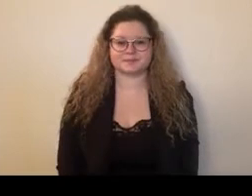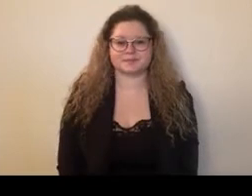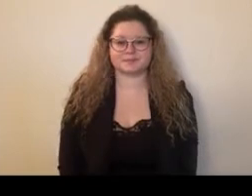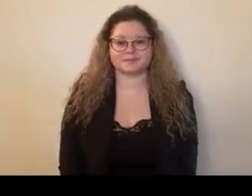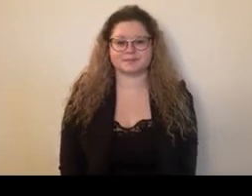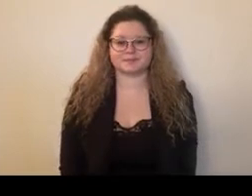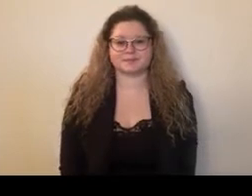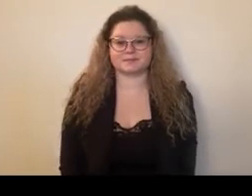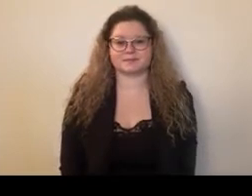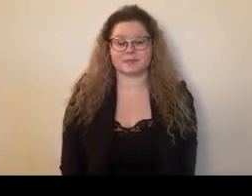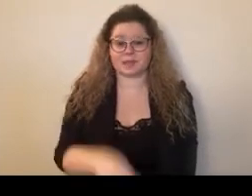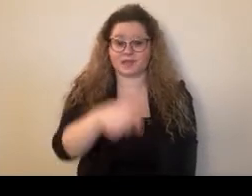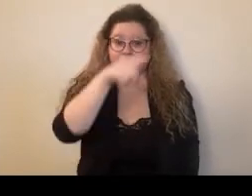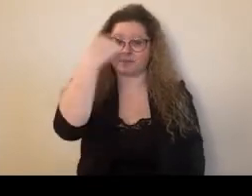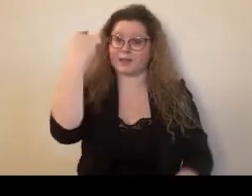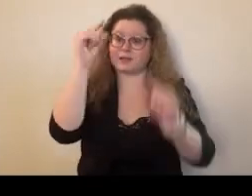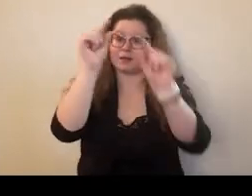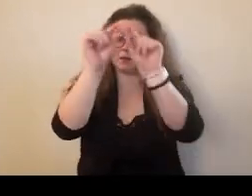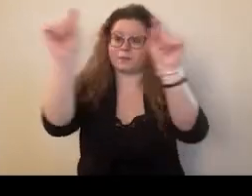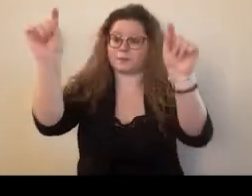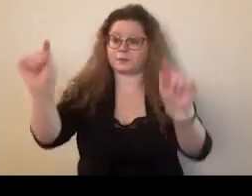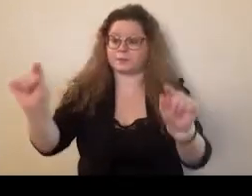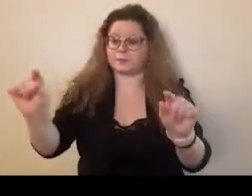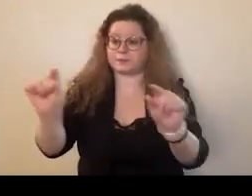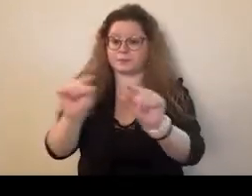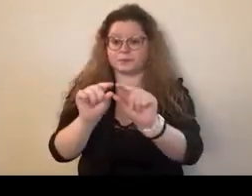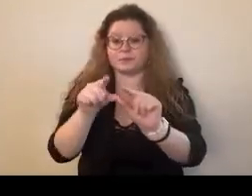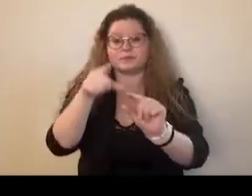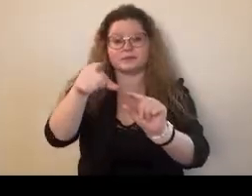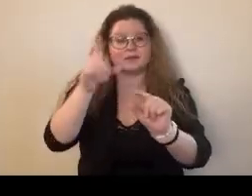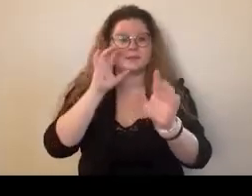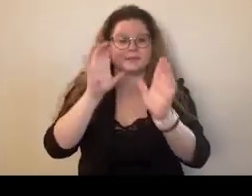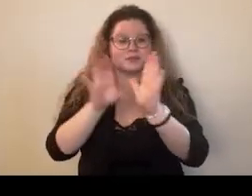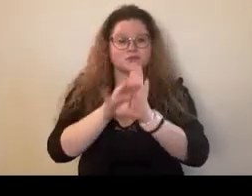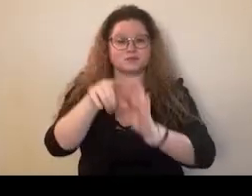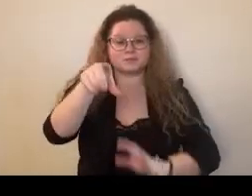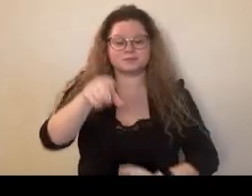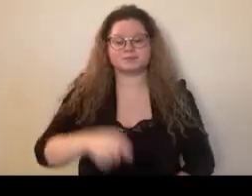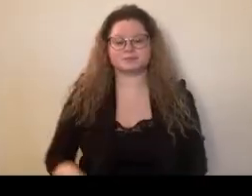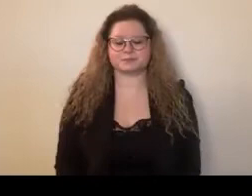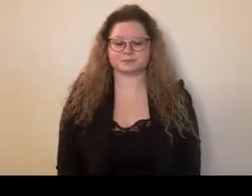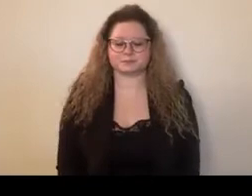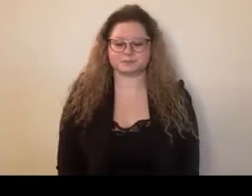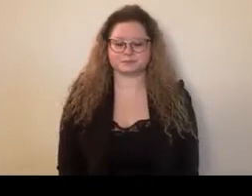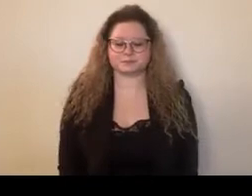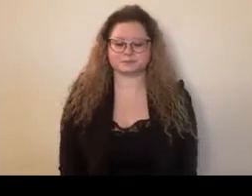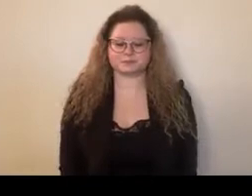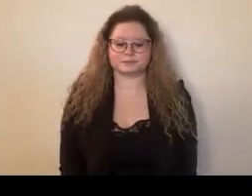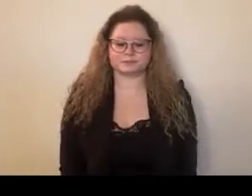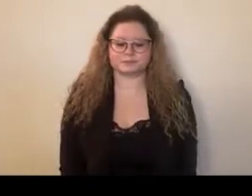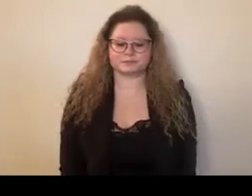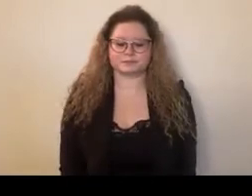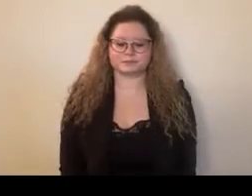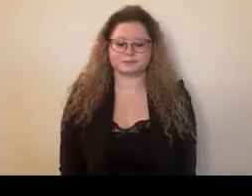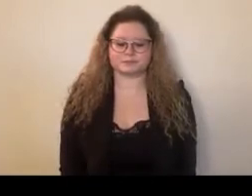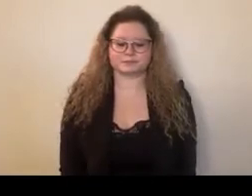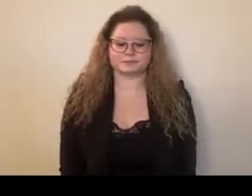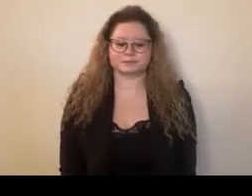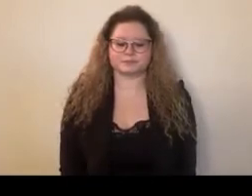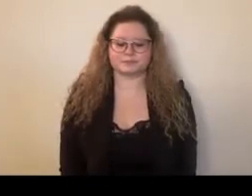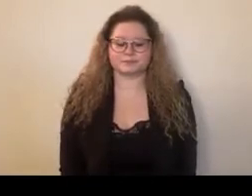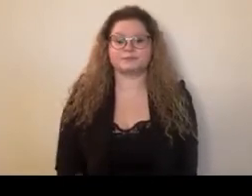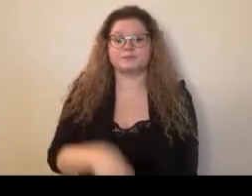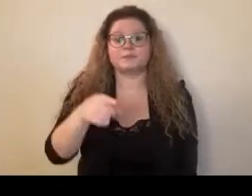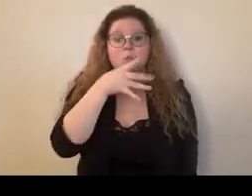A black frame holds a white mat, inside which is a colour photograph. The colour photograph is of a lady I